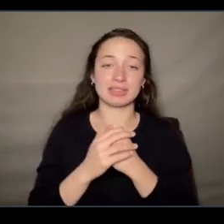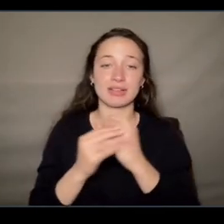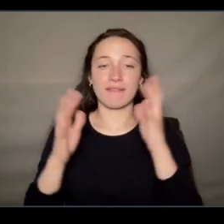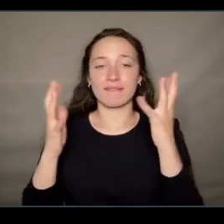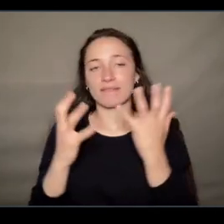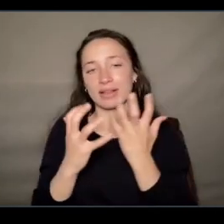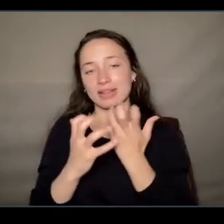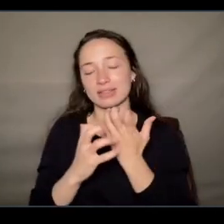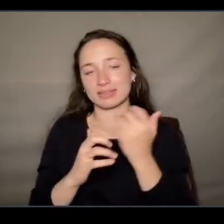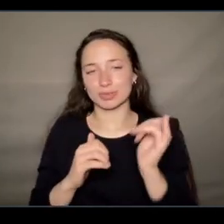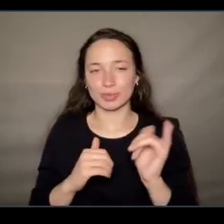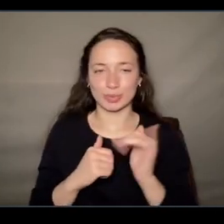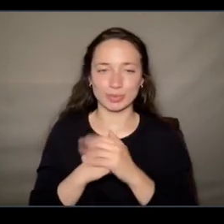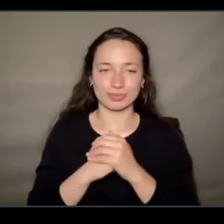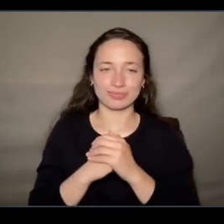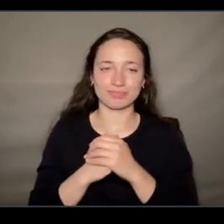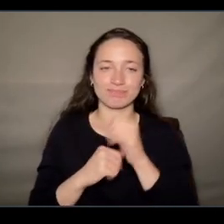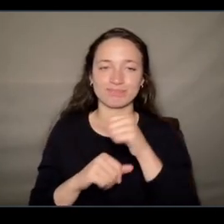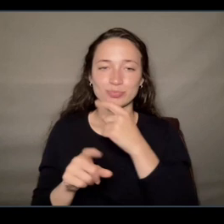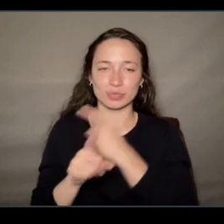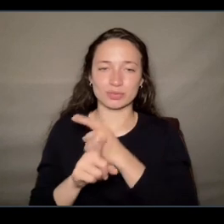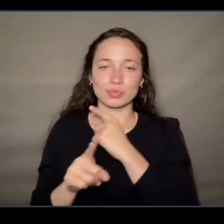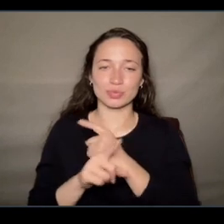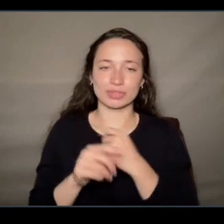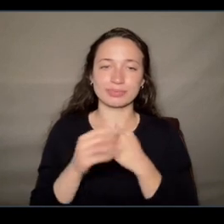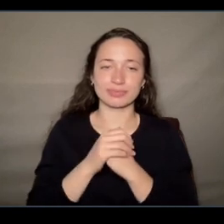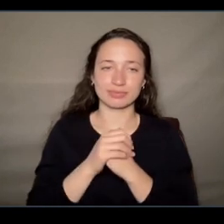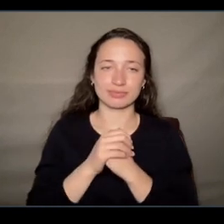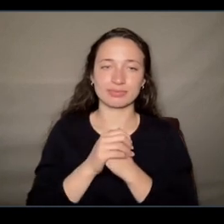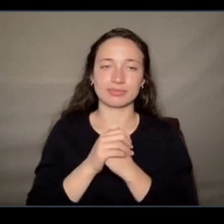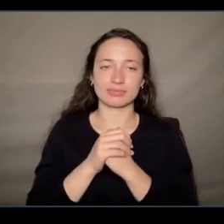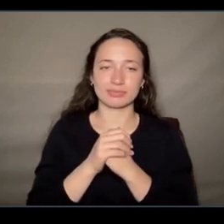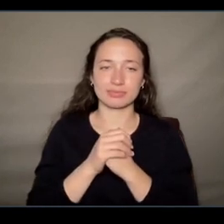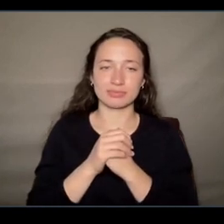and fadings as well. That's right. That's right.